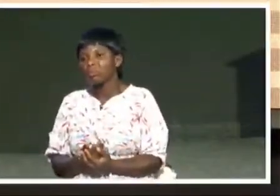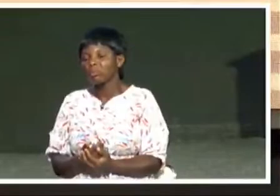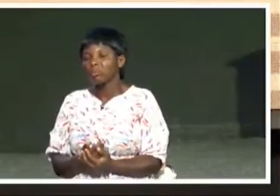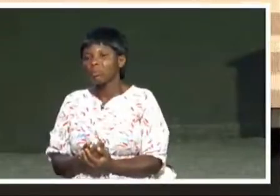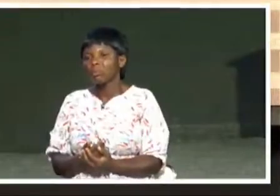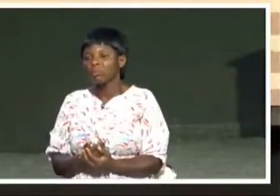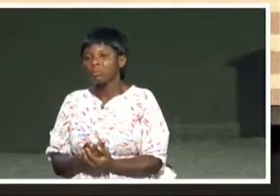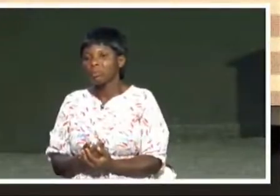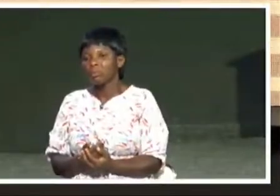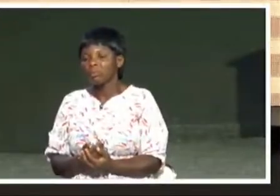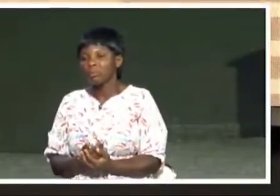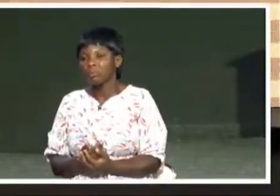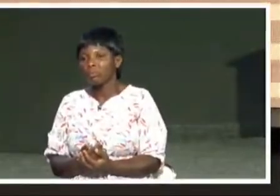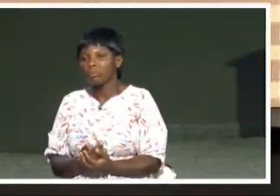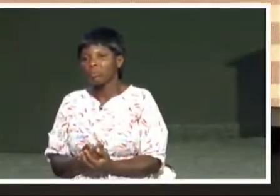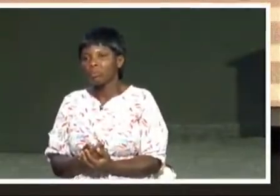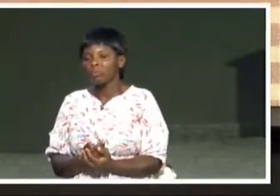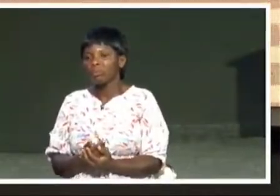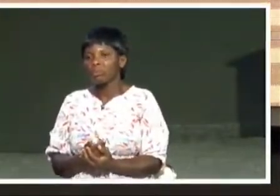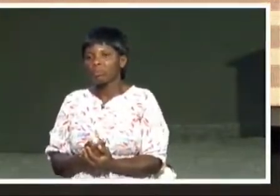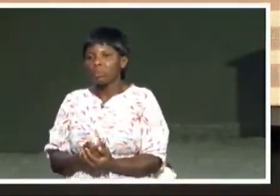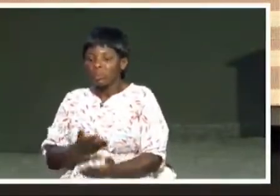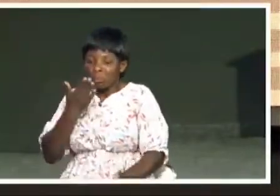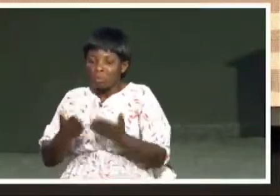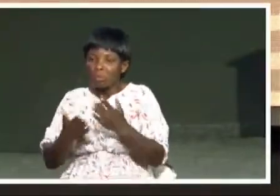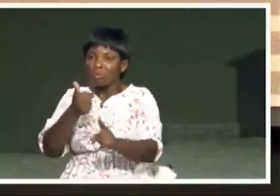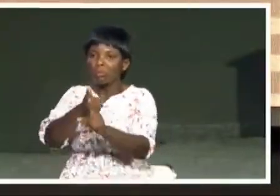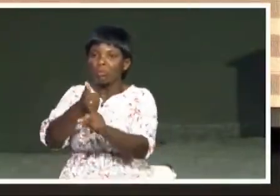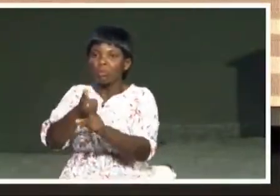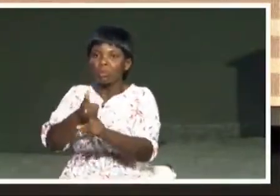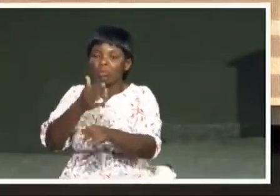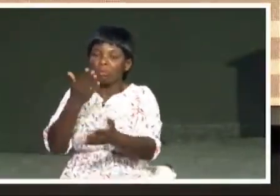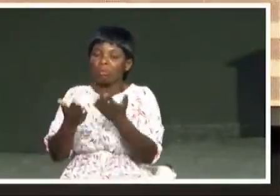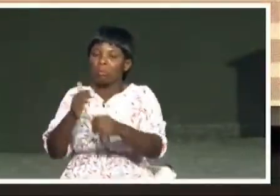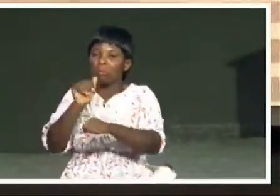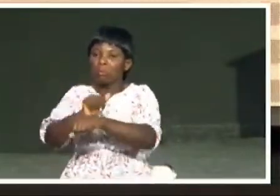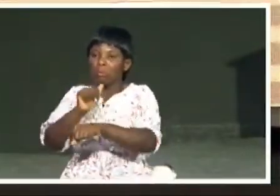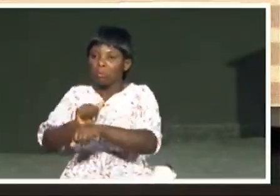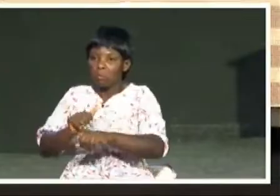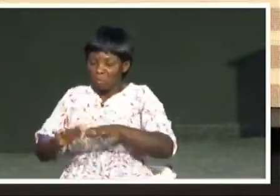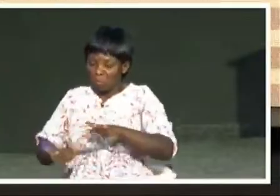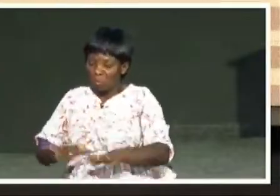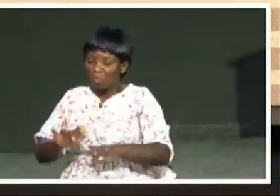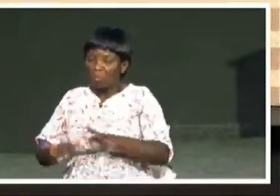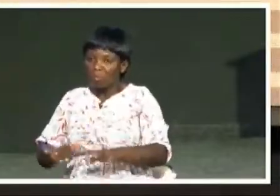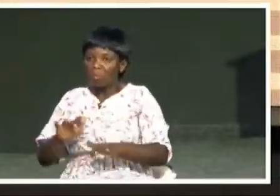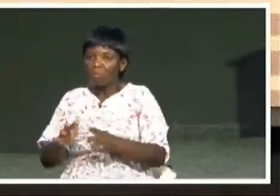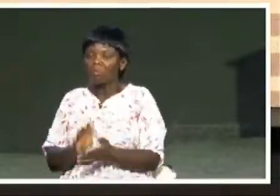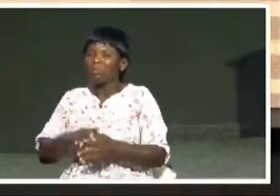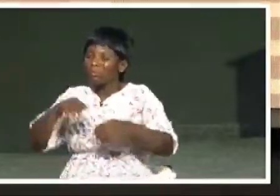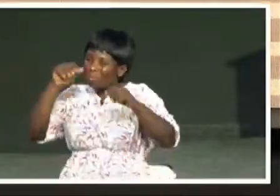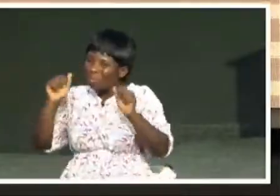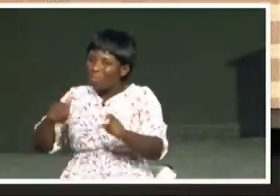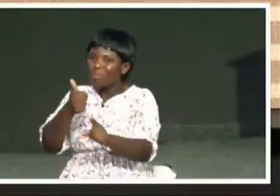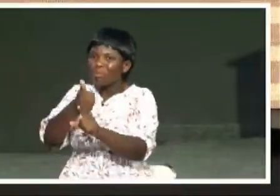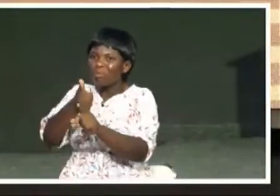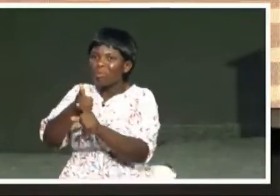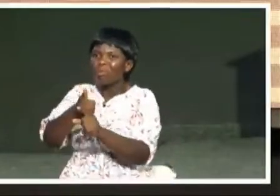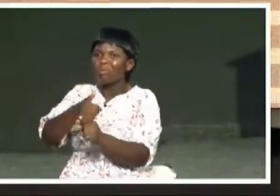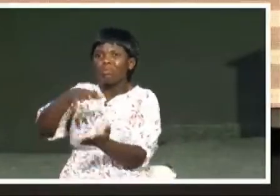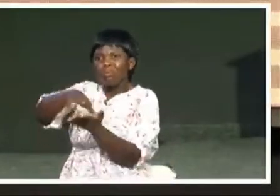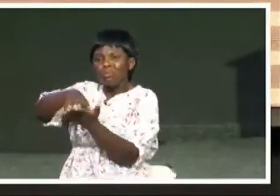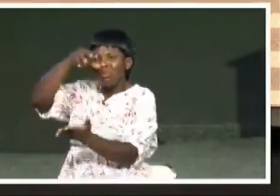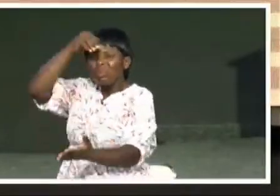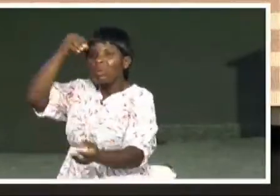software a typist and you actually use Word, you can actually learn to improve